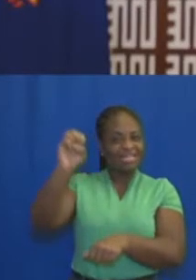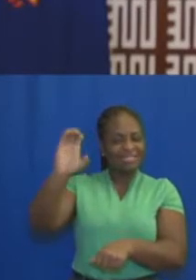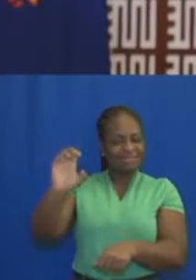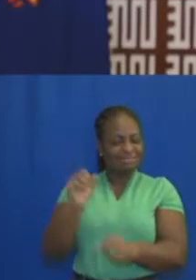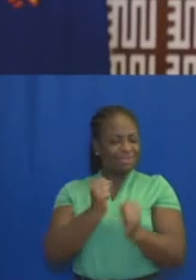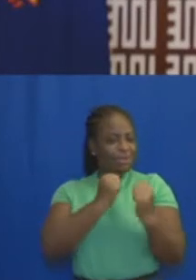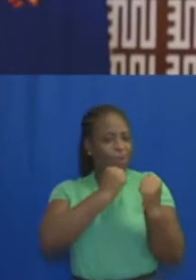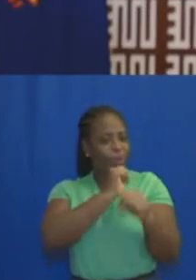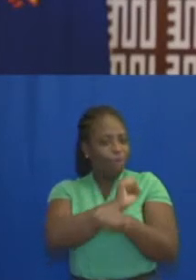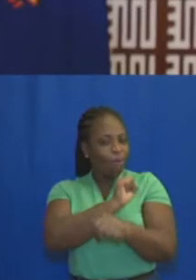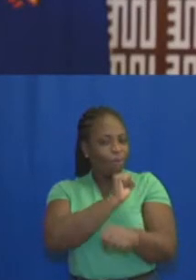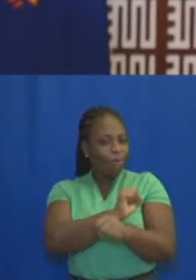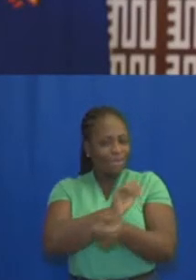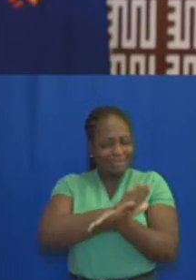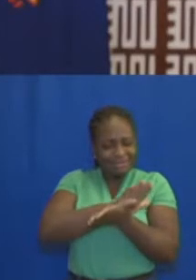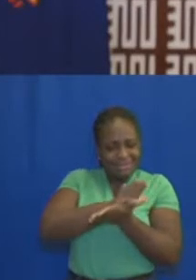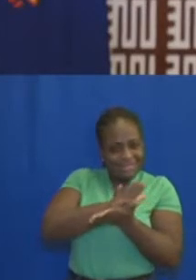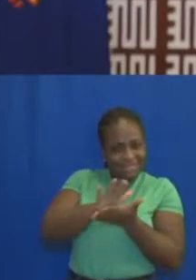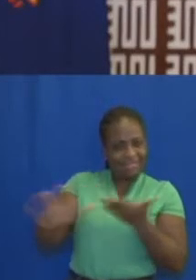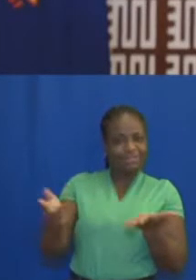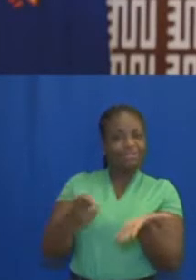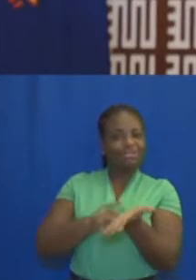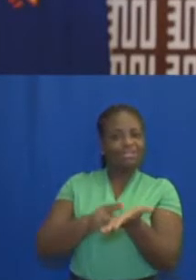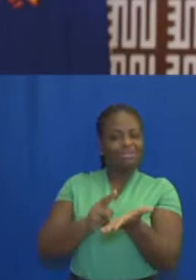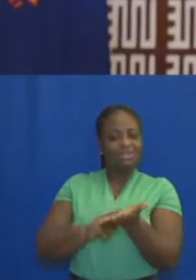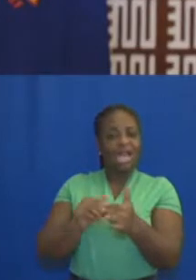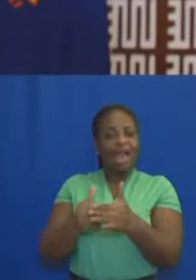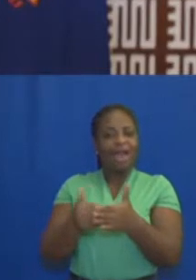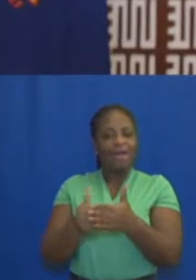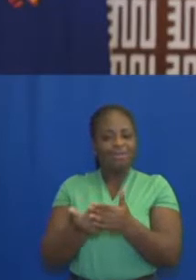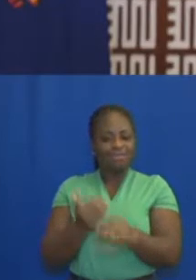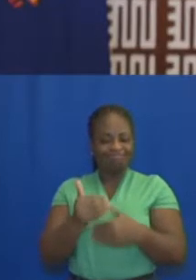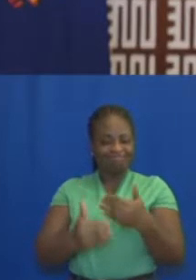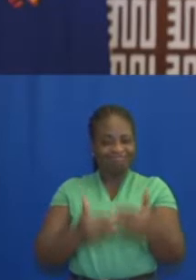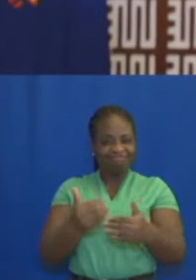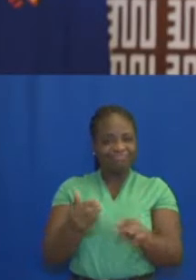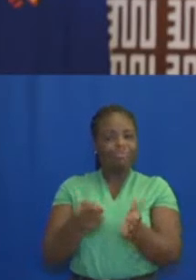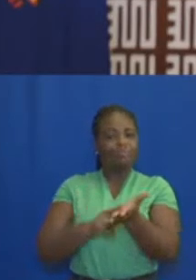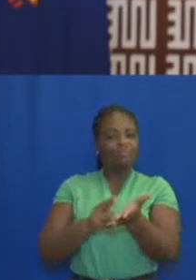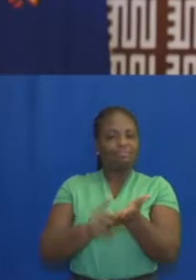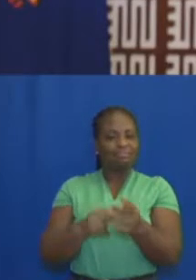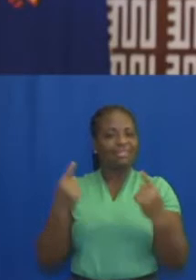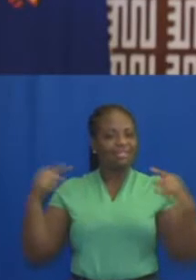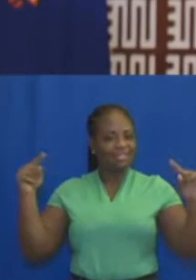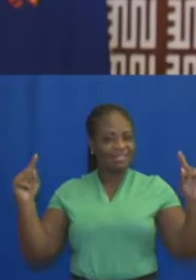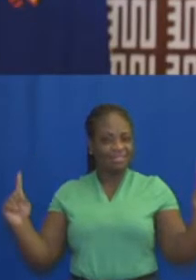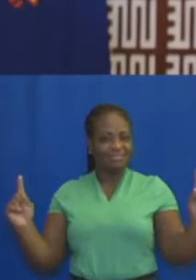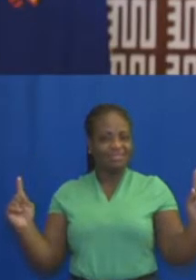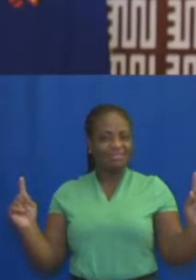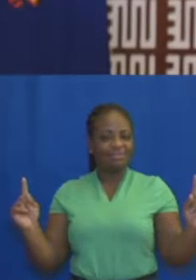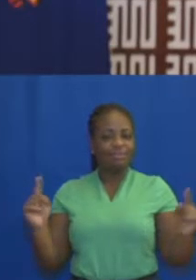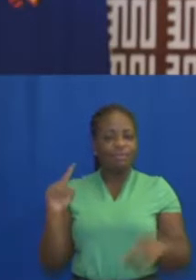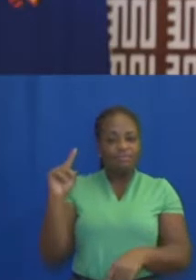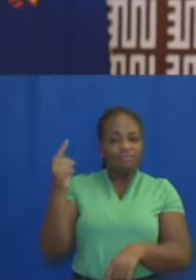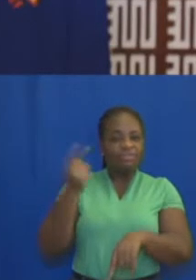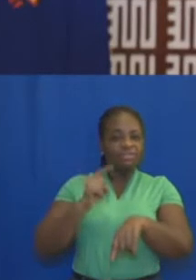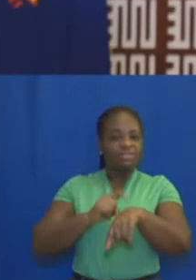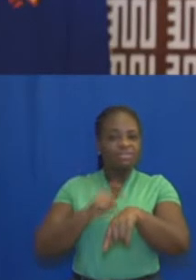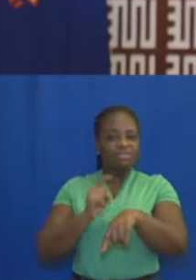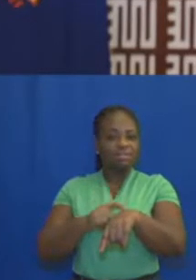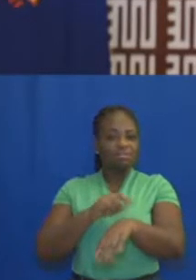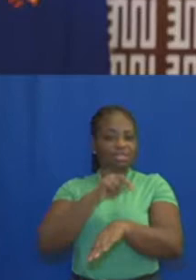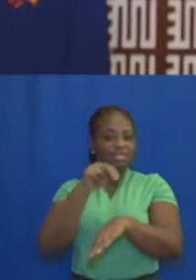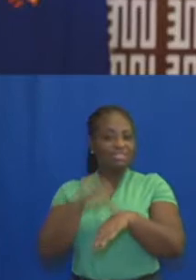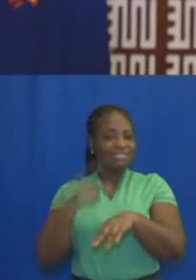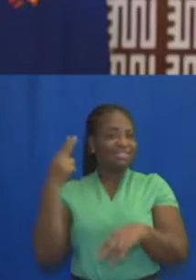safe, transparent nature of the registration exercise. Where for the first time in our